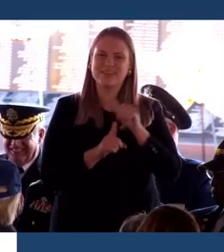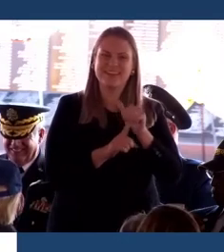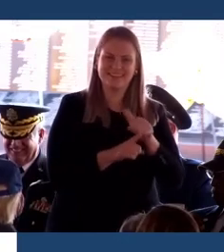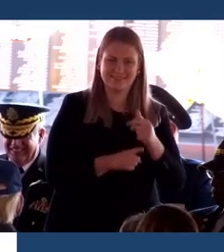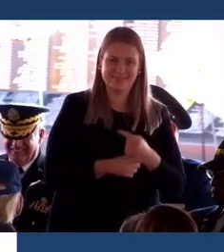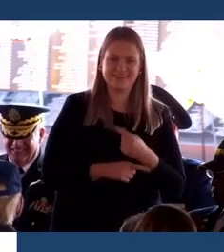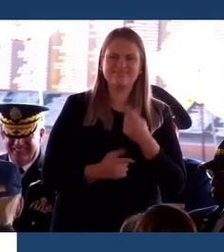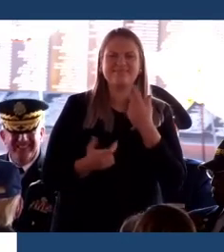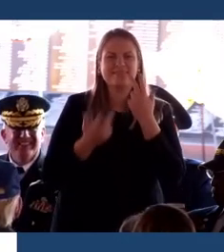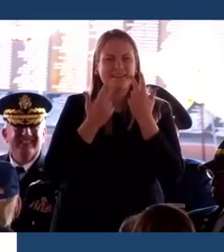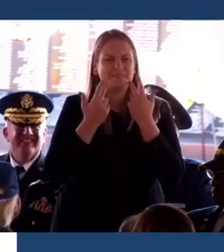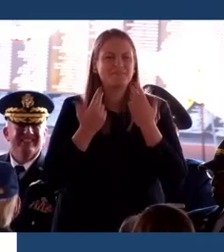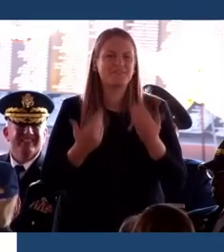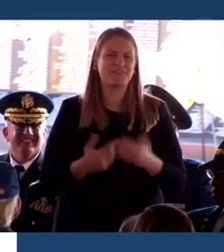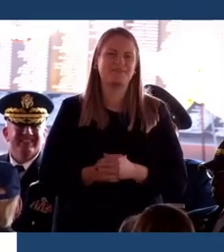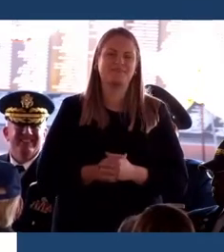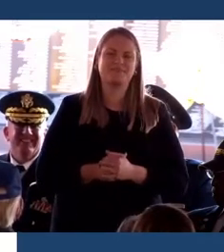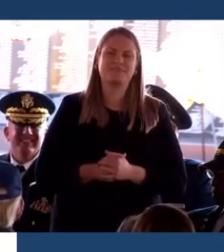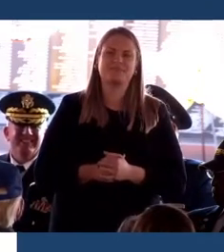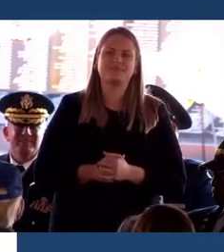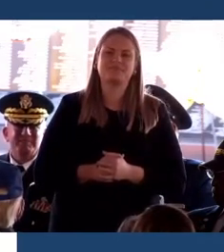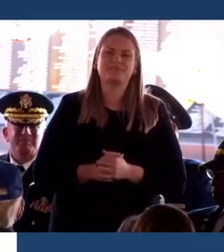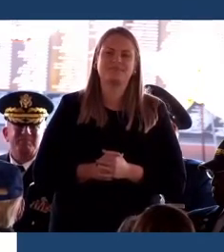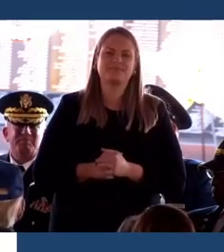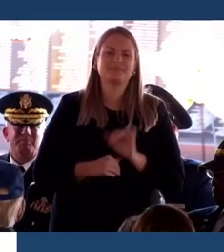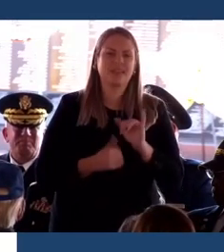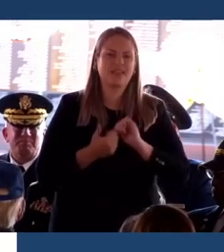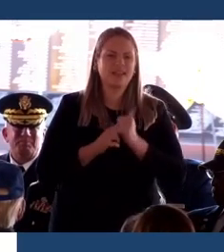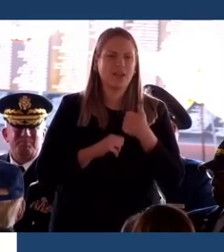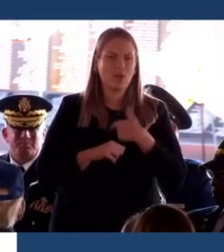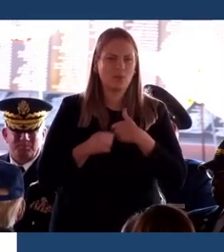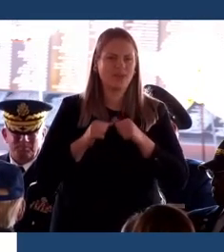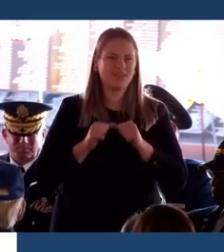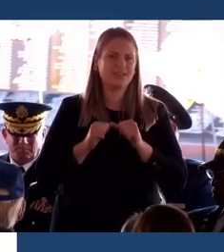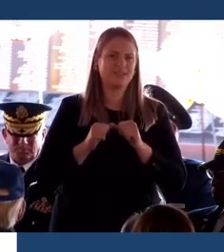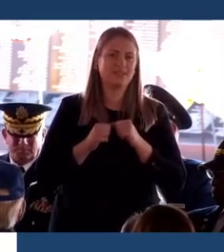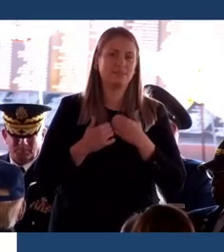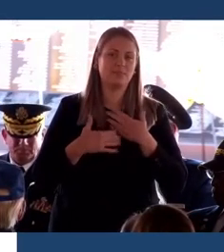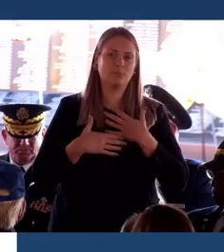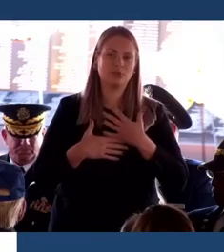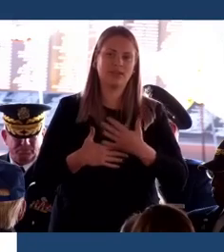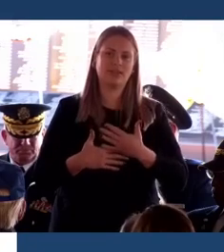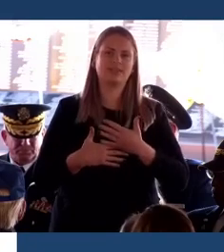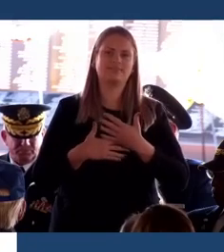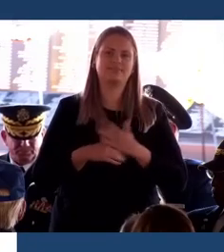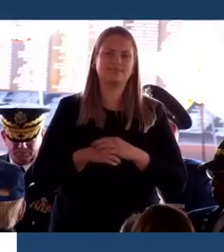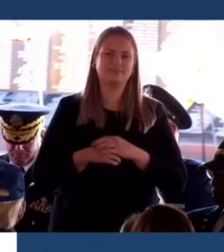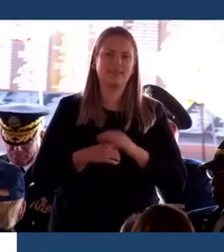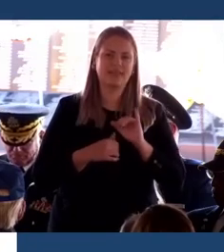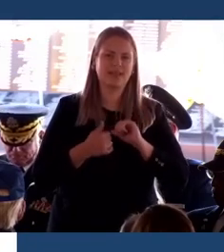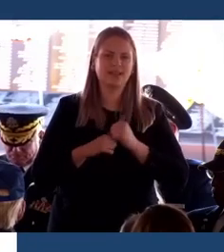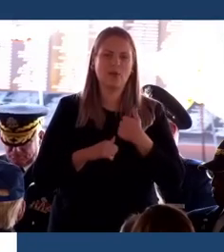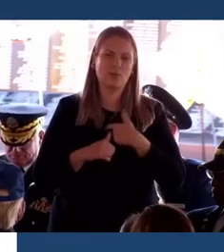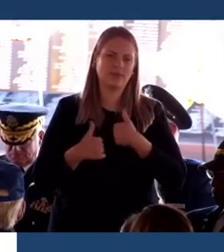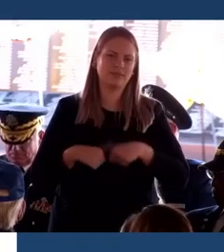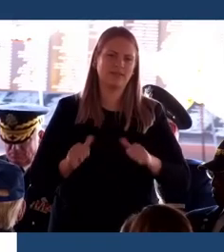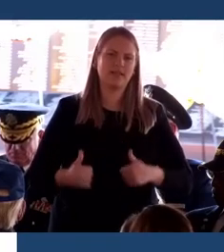right? Laugh about it. Because that's how we keep breathing, right? That's how we stay above ground.